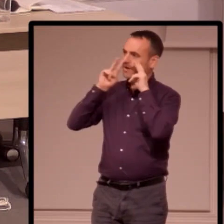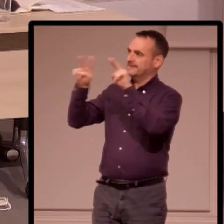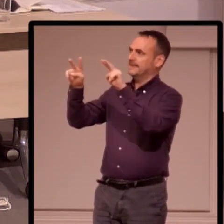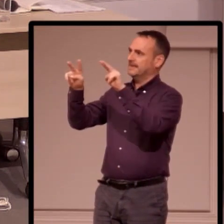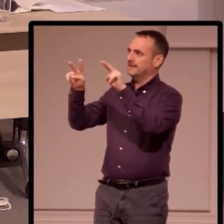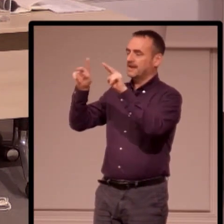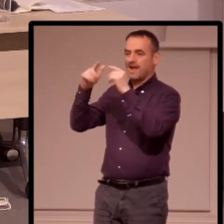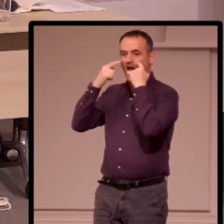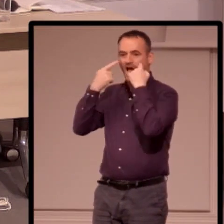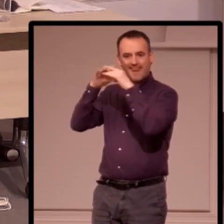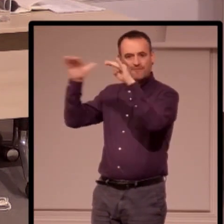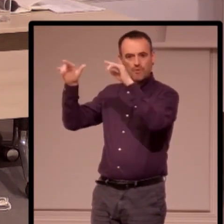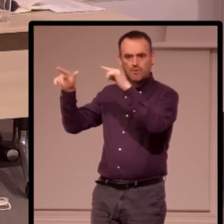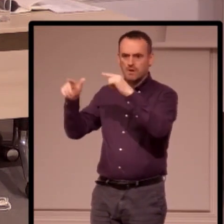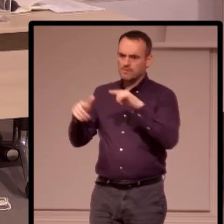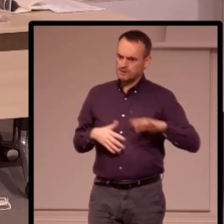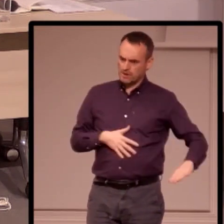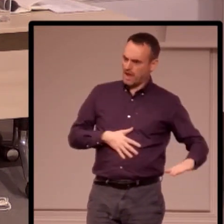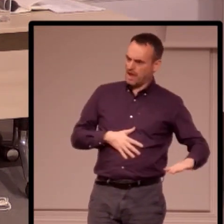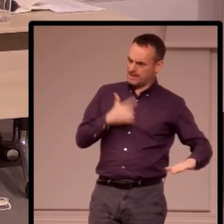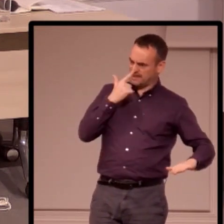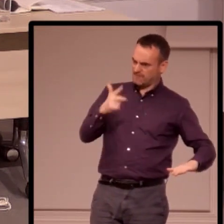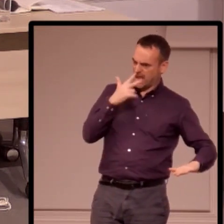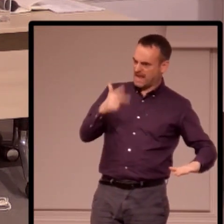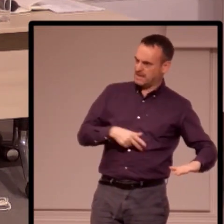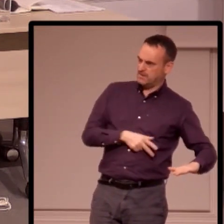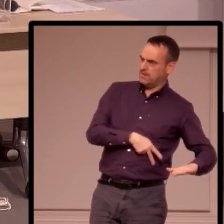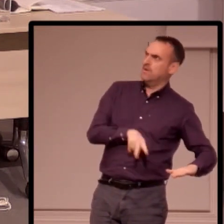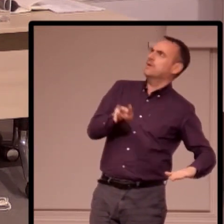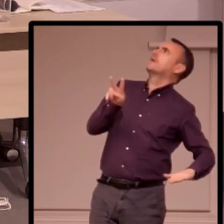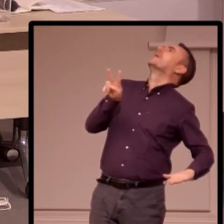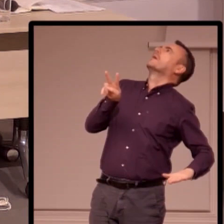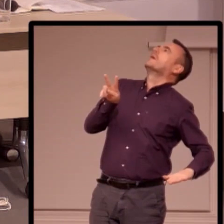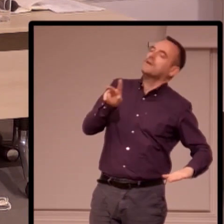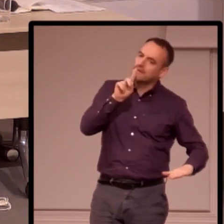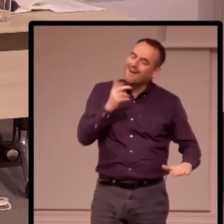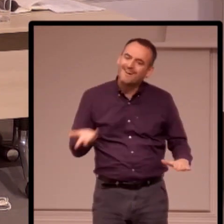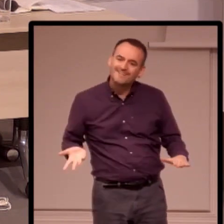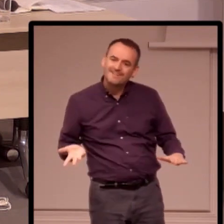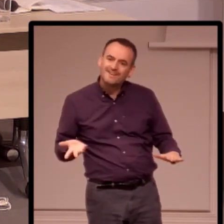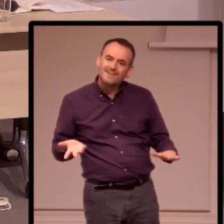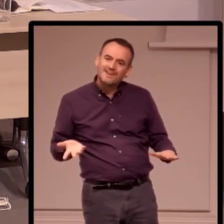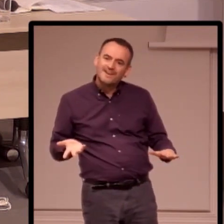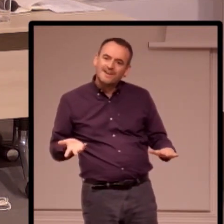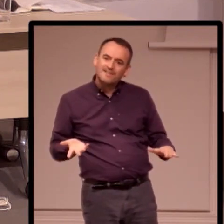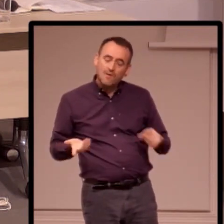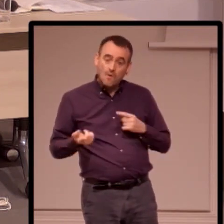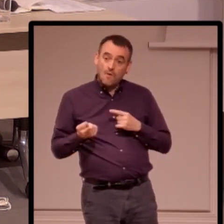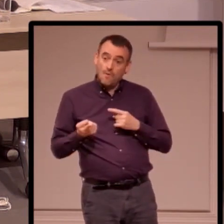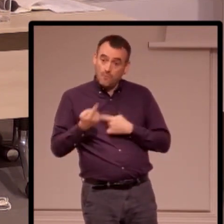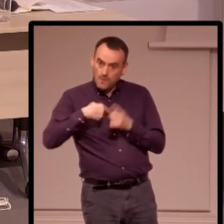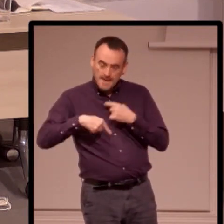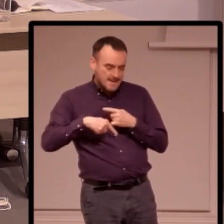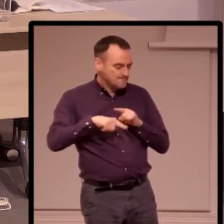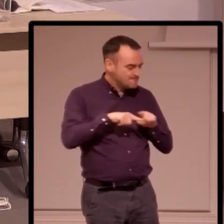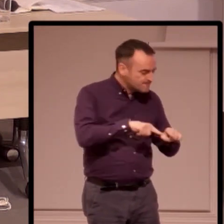7-year-old. And I think that that's one of the challenges. We exclude them because we need them to fit in our life